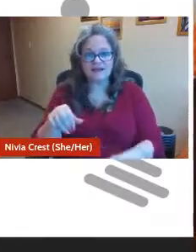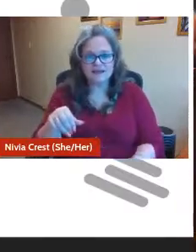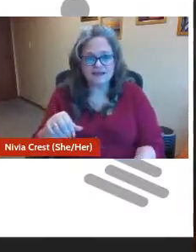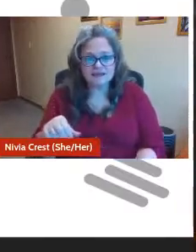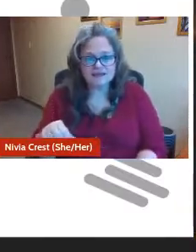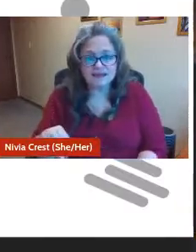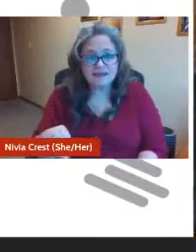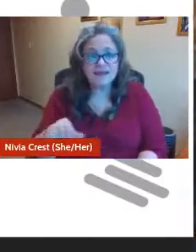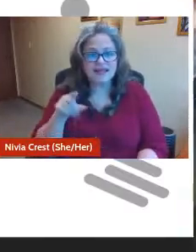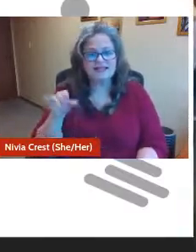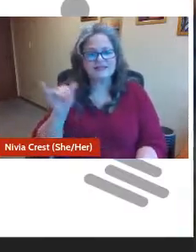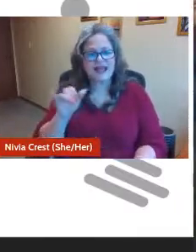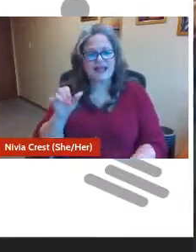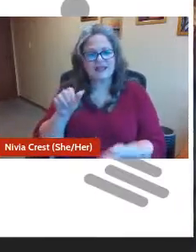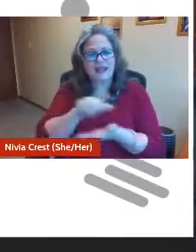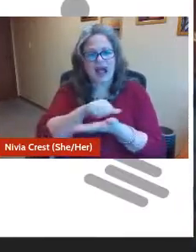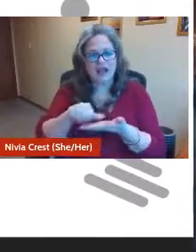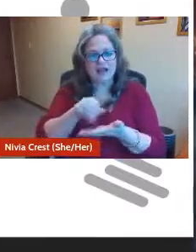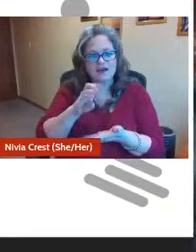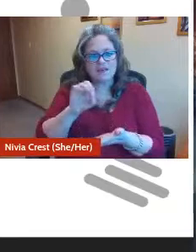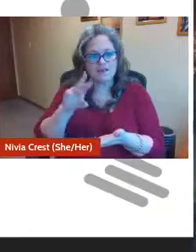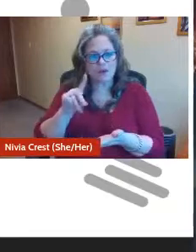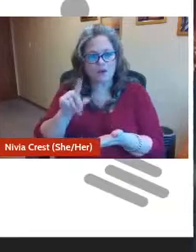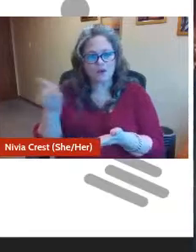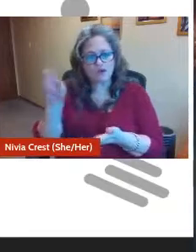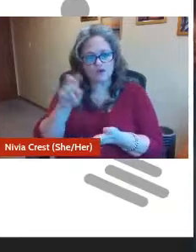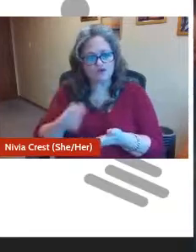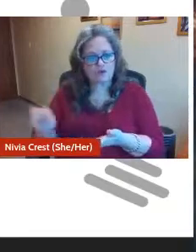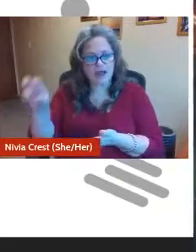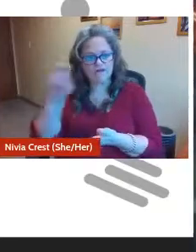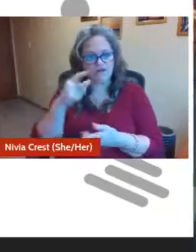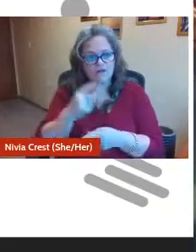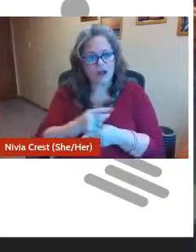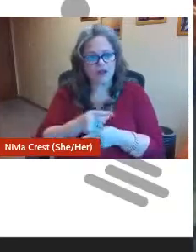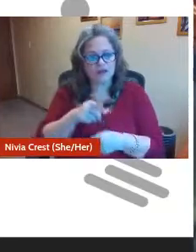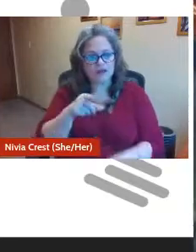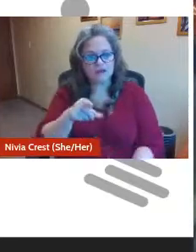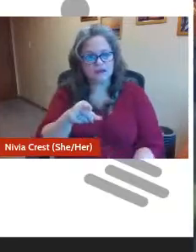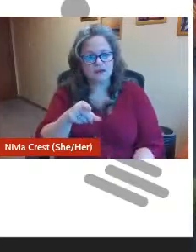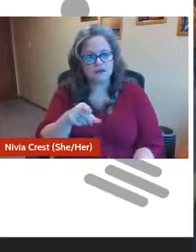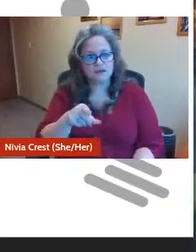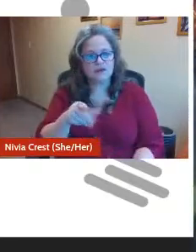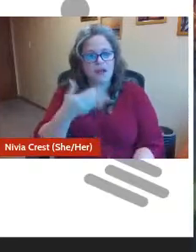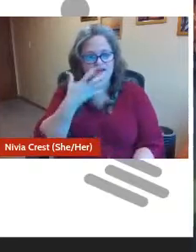you're traveling, you traveling, it also sits the iron in it.